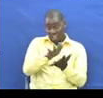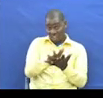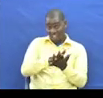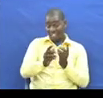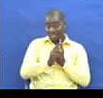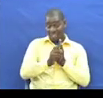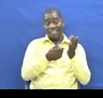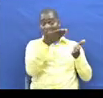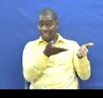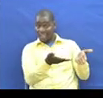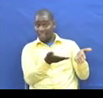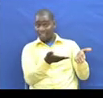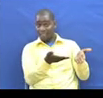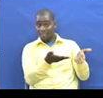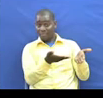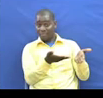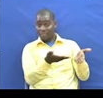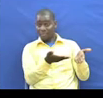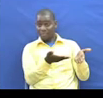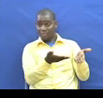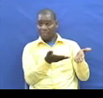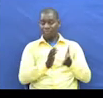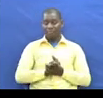You have the first illustration here.